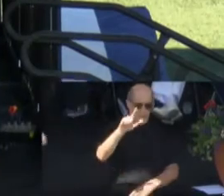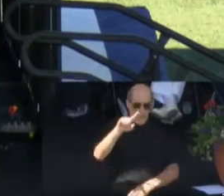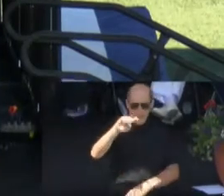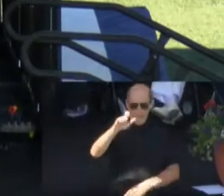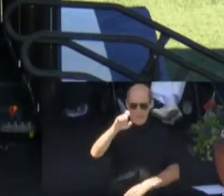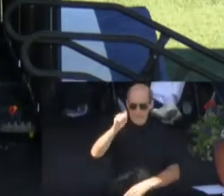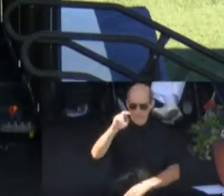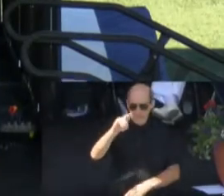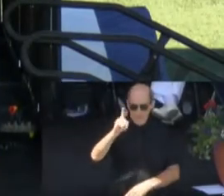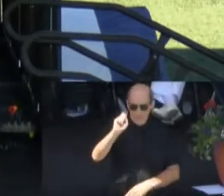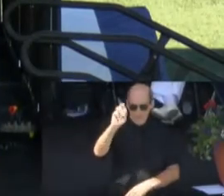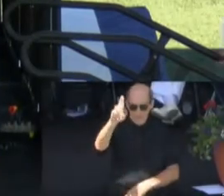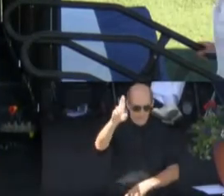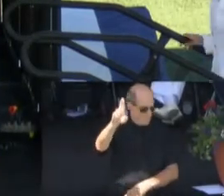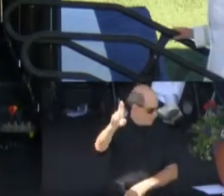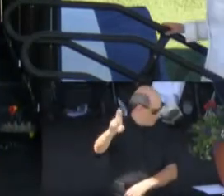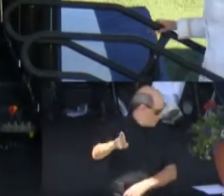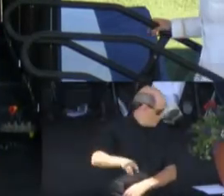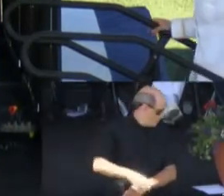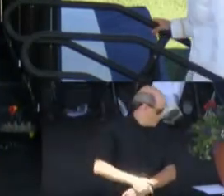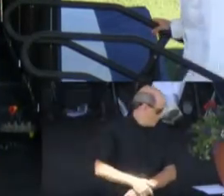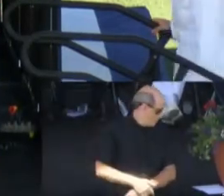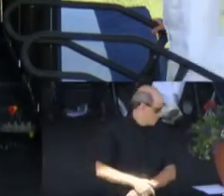Alexander George Groen.